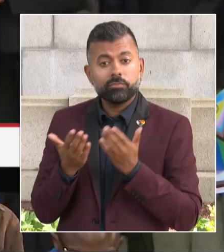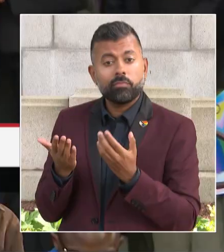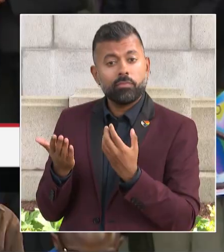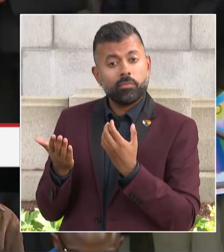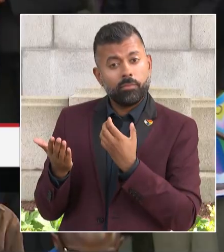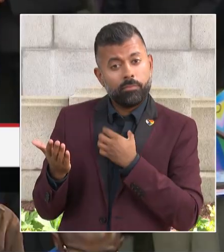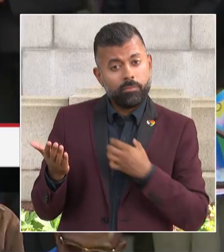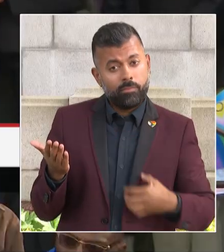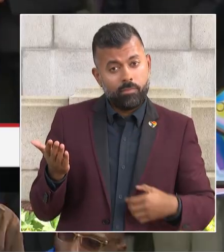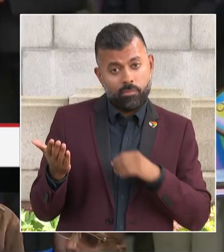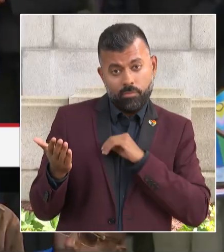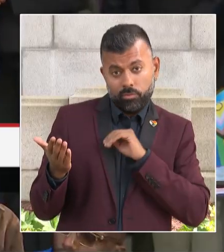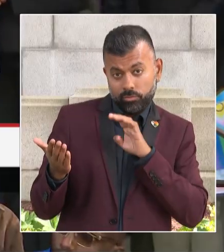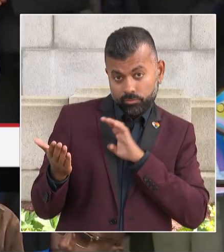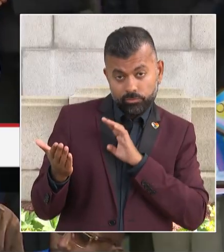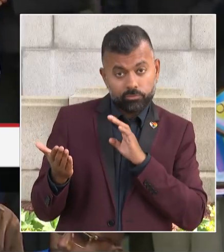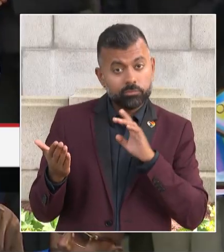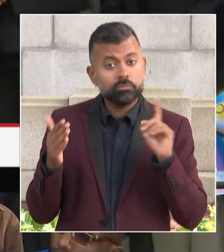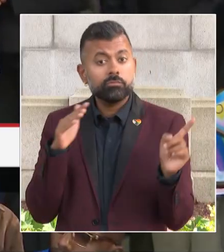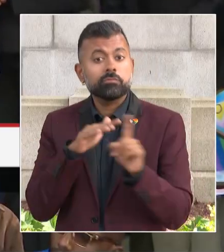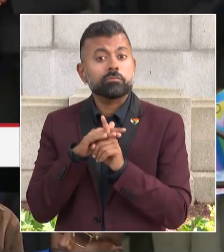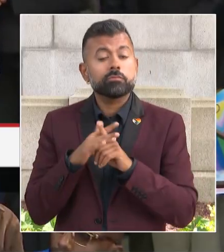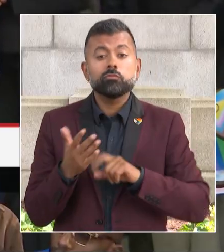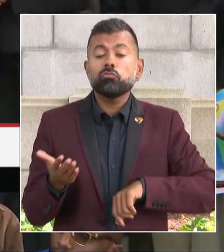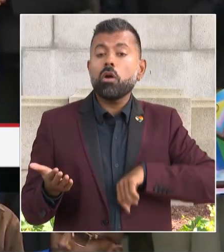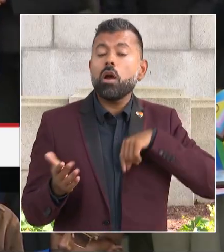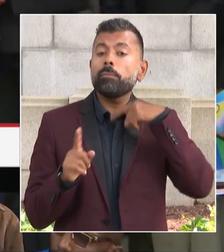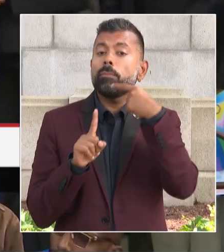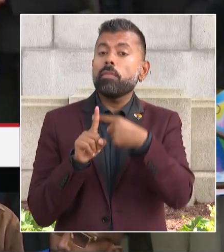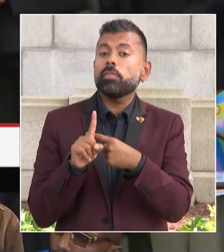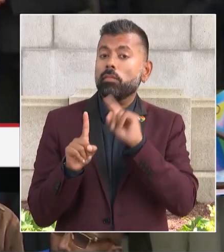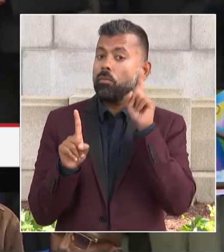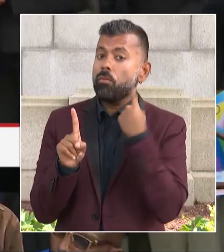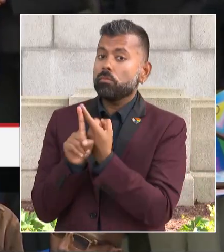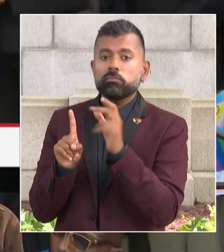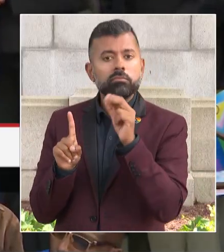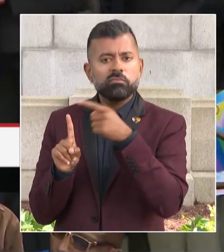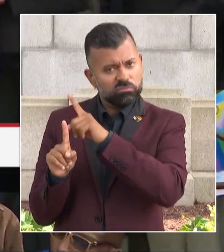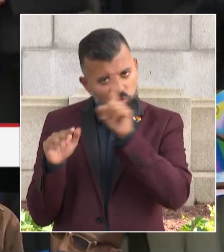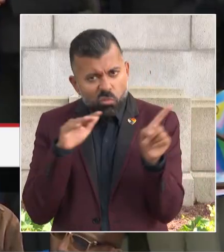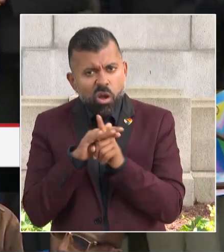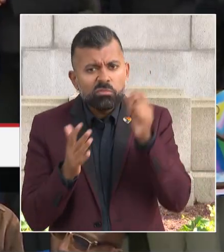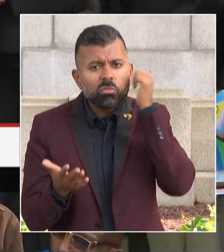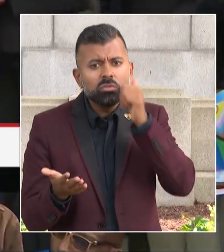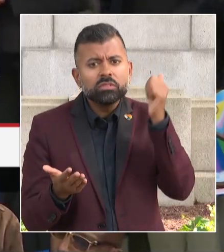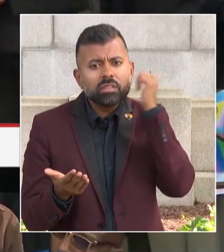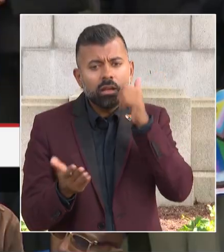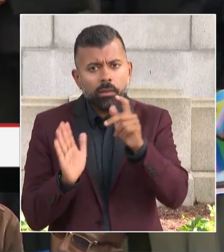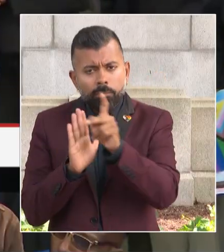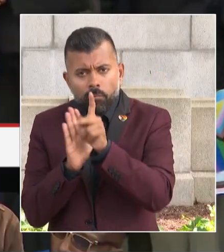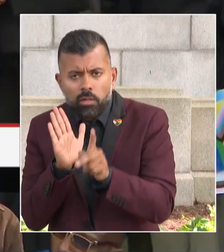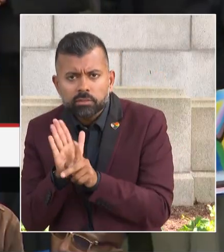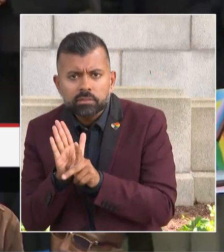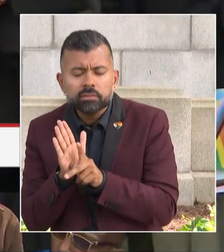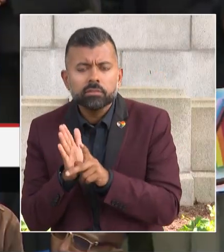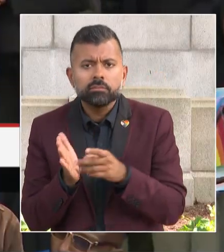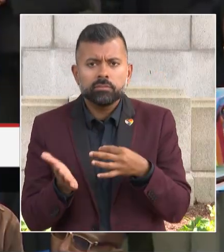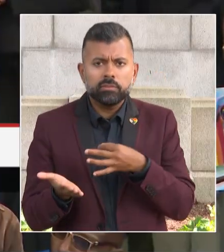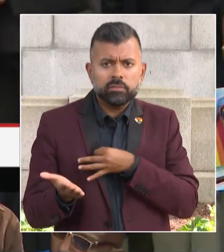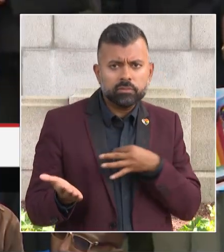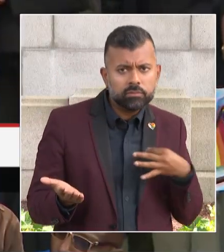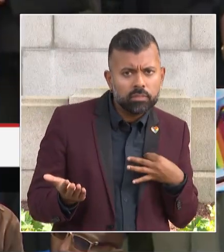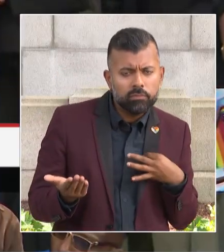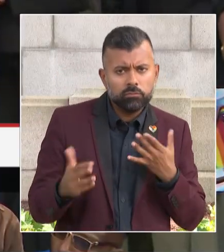She shows up year-round with budget priorities, with personnel, and with policy. So yes, we do have a